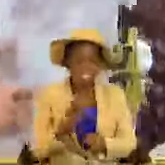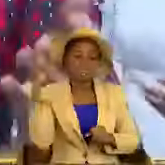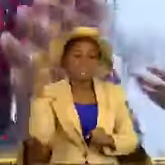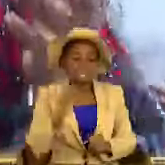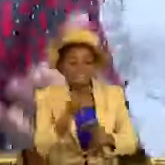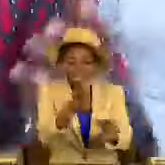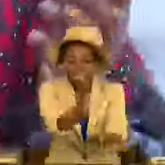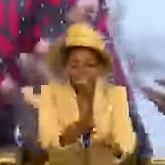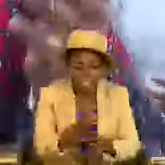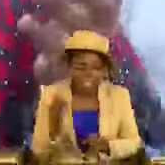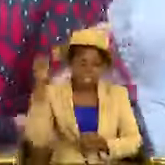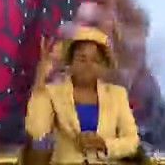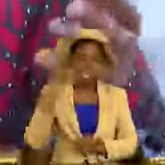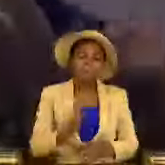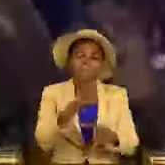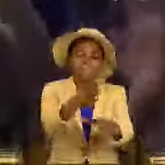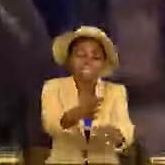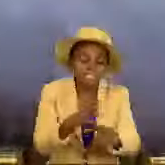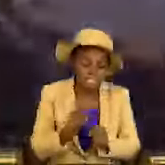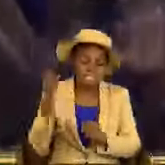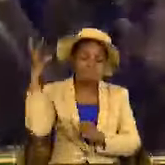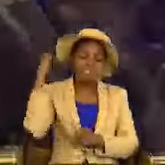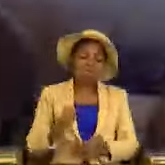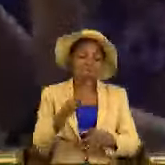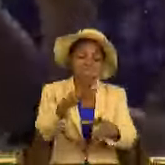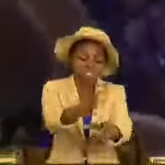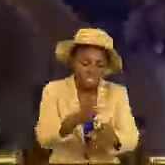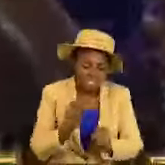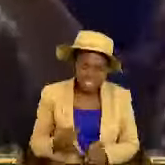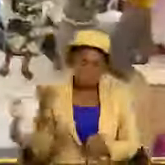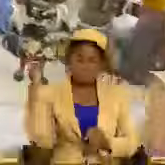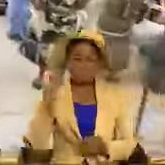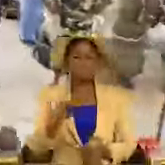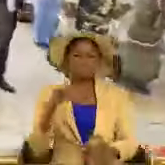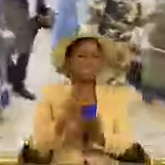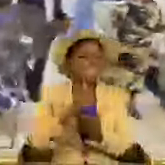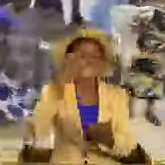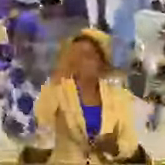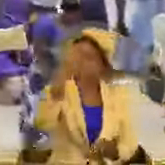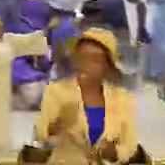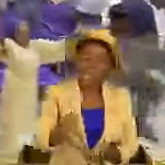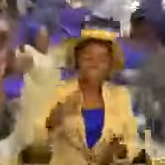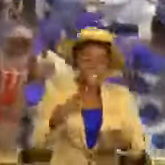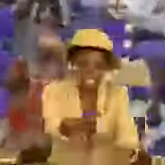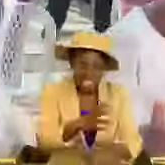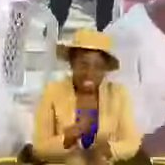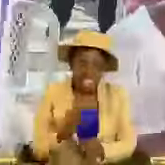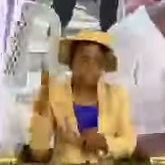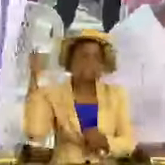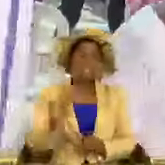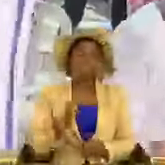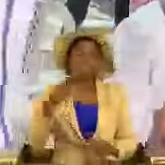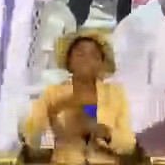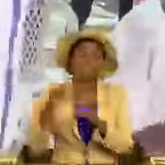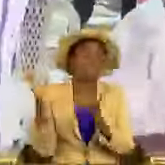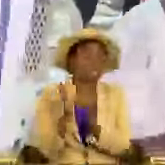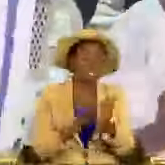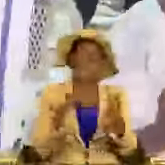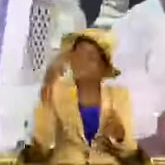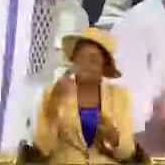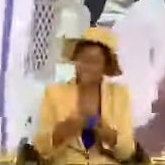them possess them possess them possess them let your rule like T possess them in the name